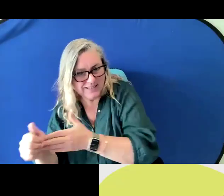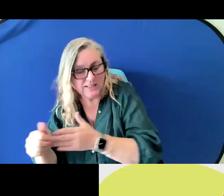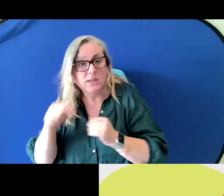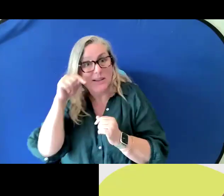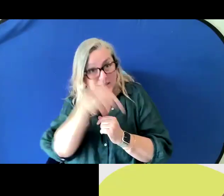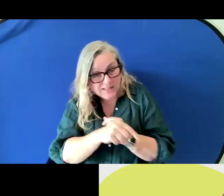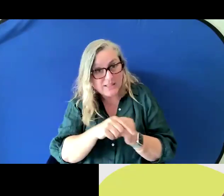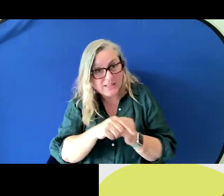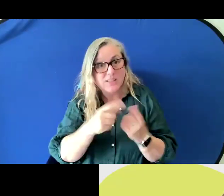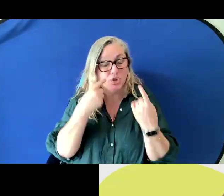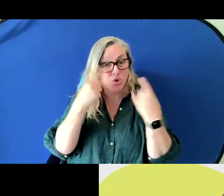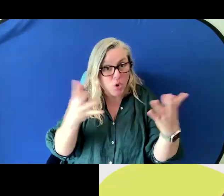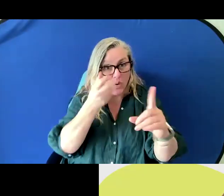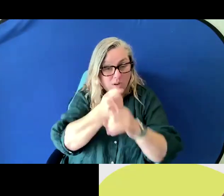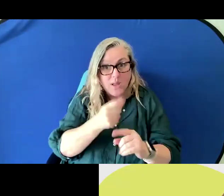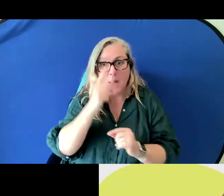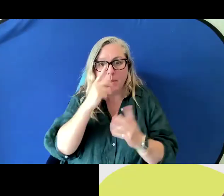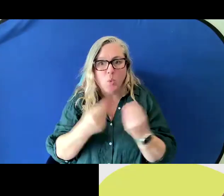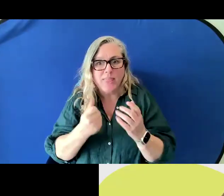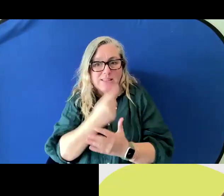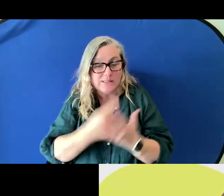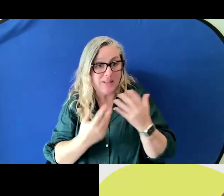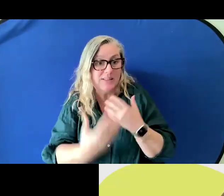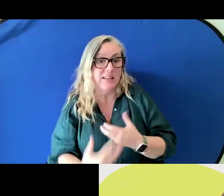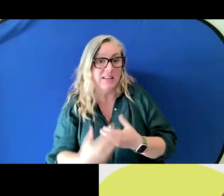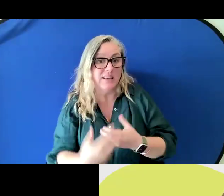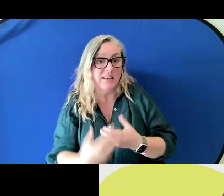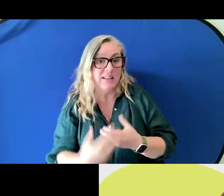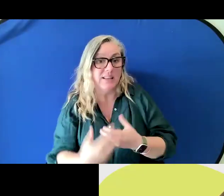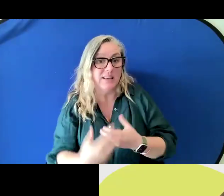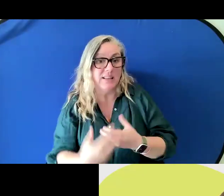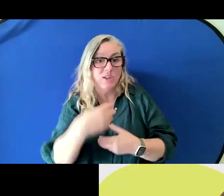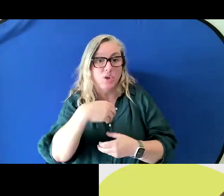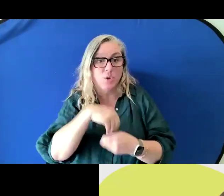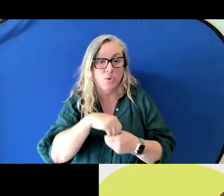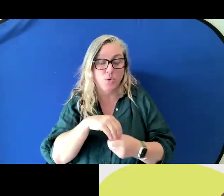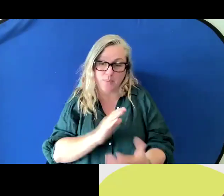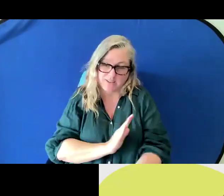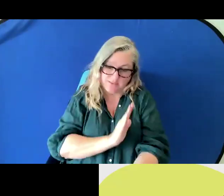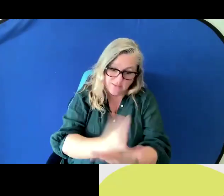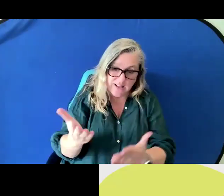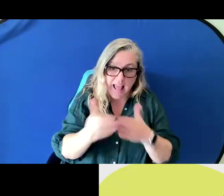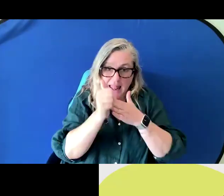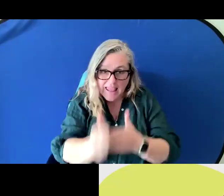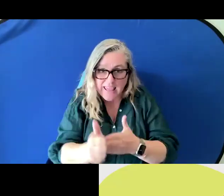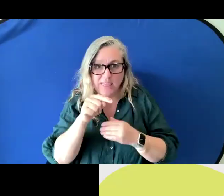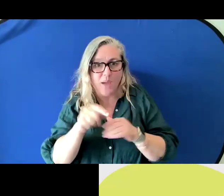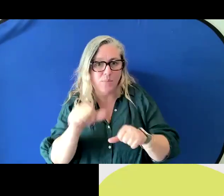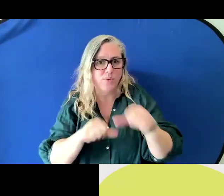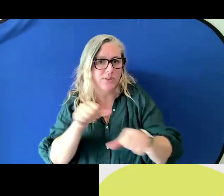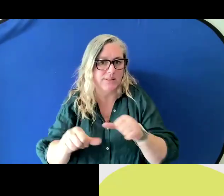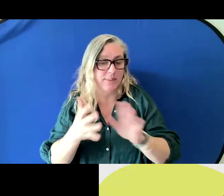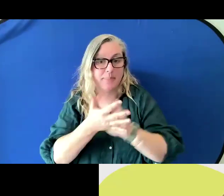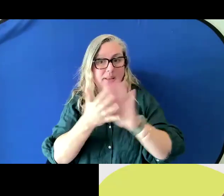achieve. When people with disability are not just included, but truly leading the process, we end